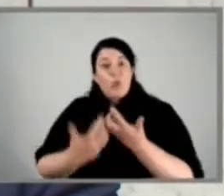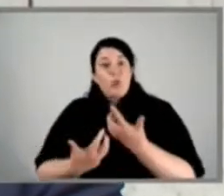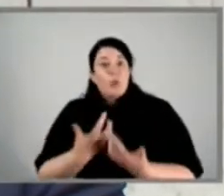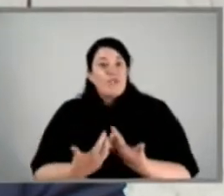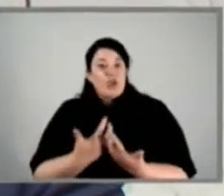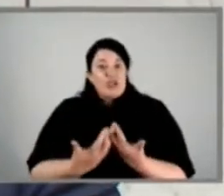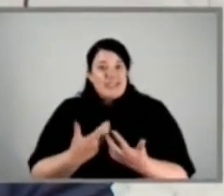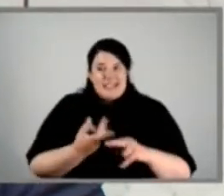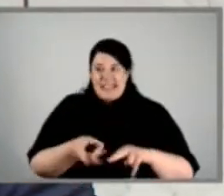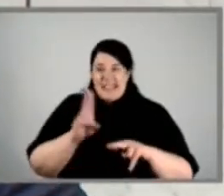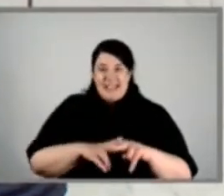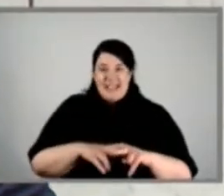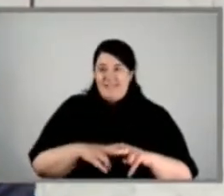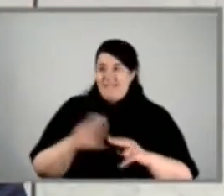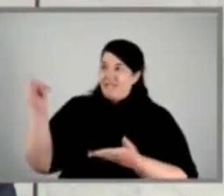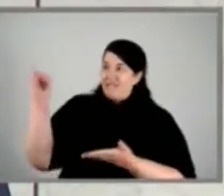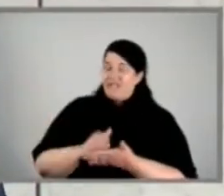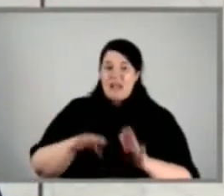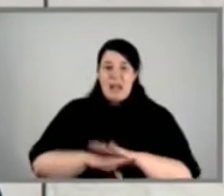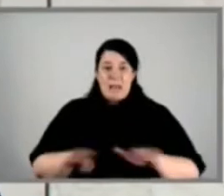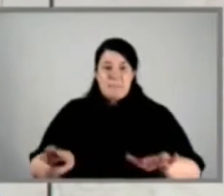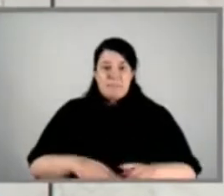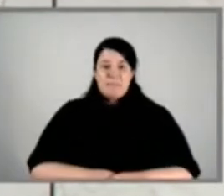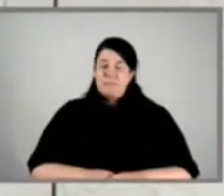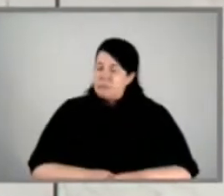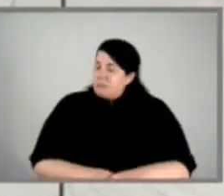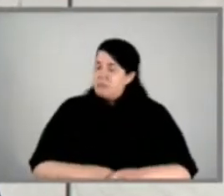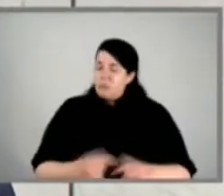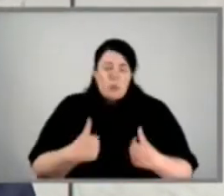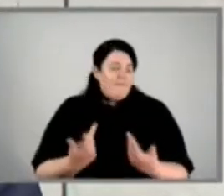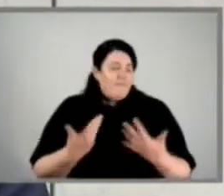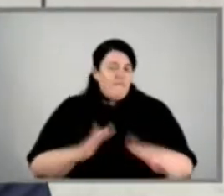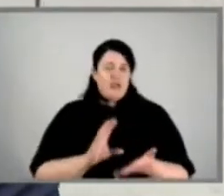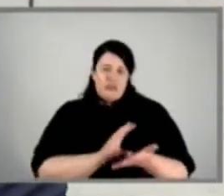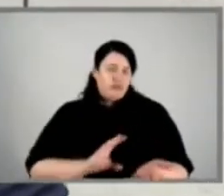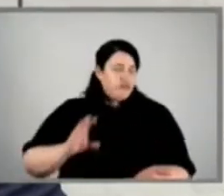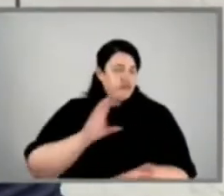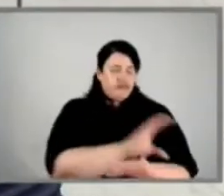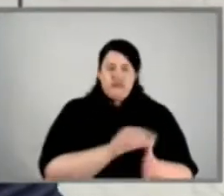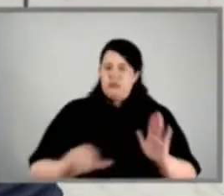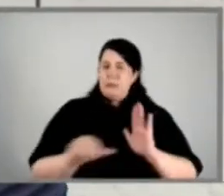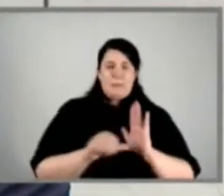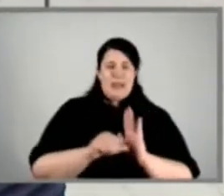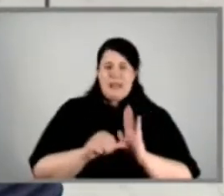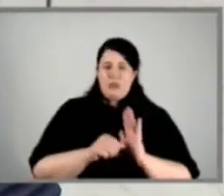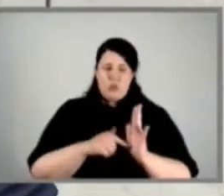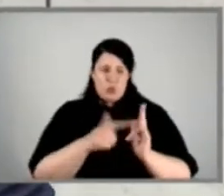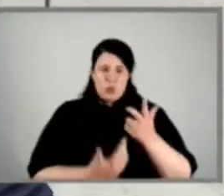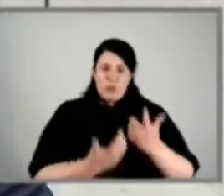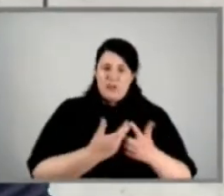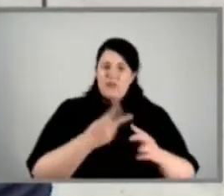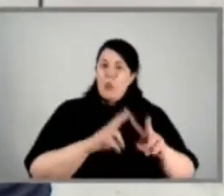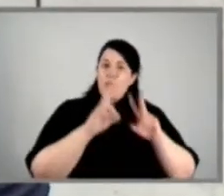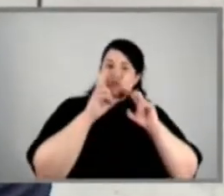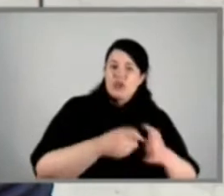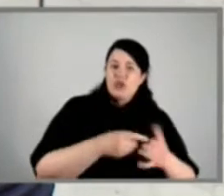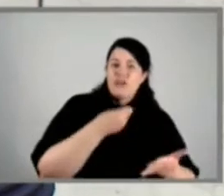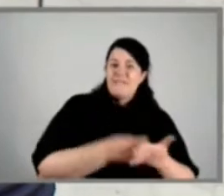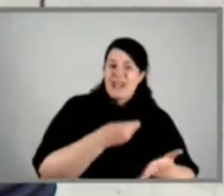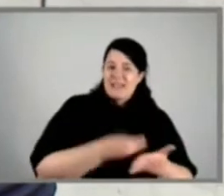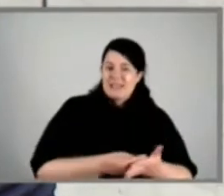back? Well, there's been significant support provided to the universities. The $1 billion additional on research funding included, as well as the guarantee